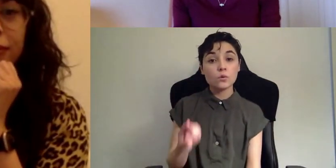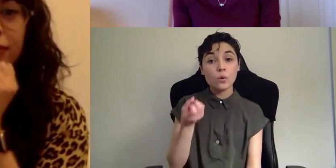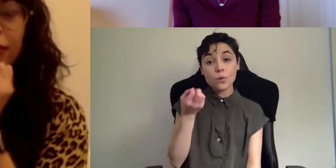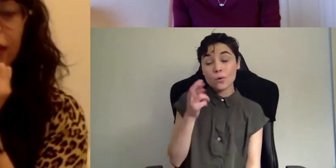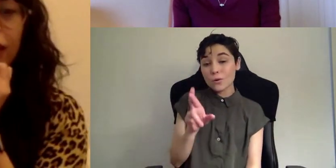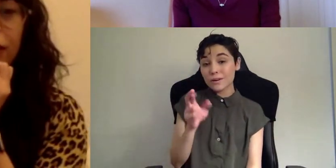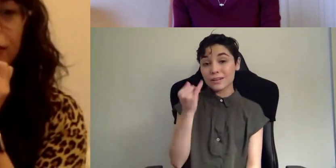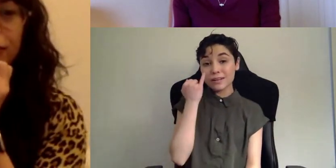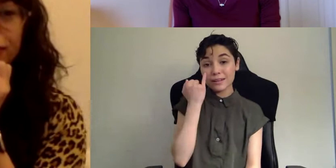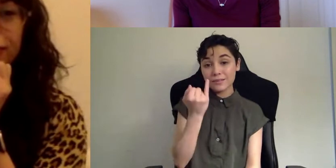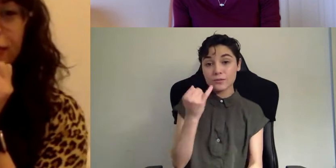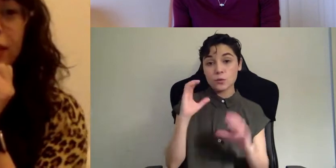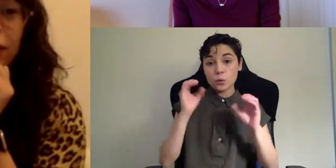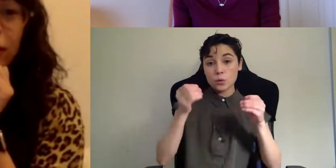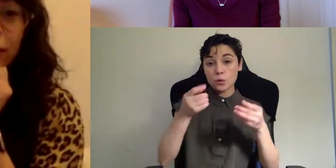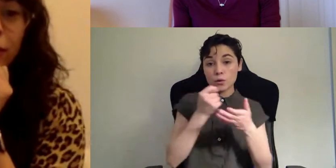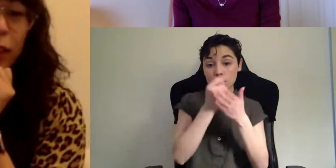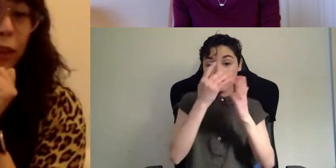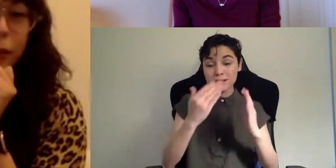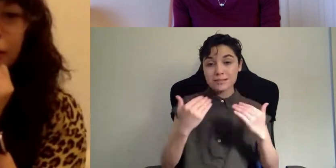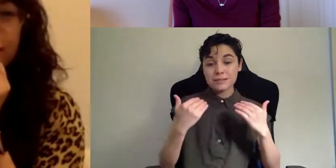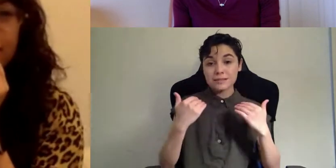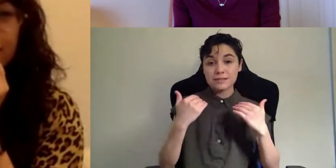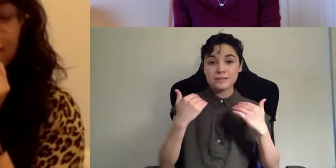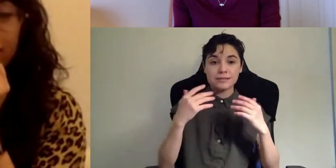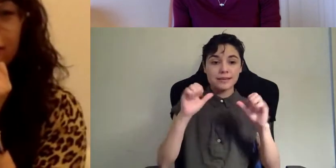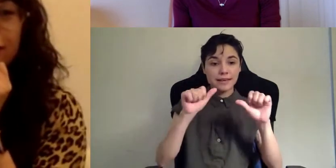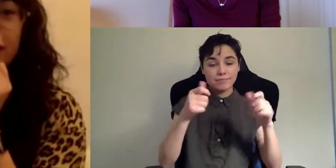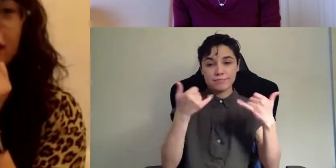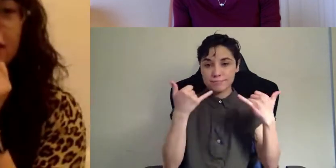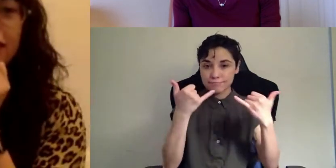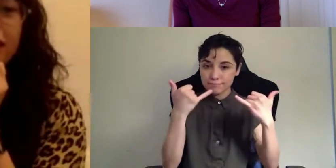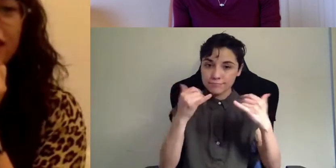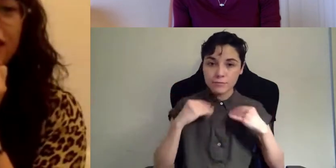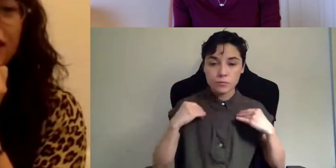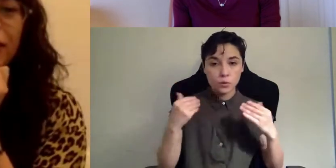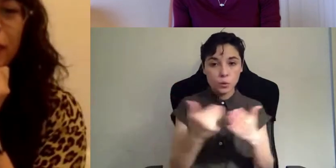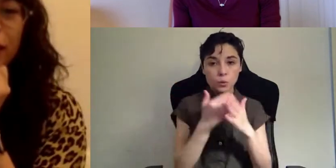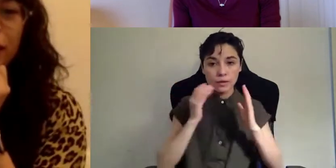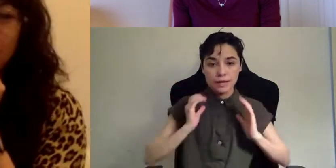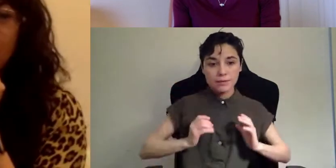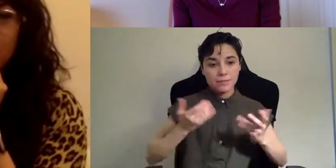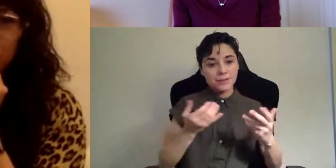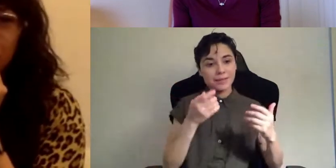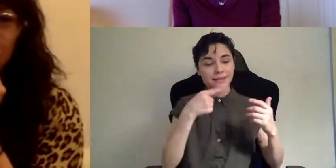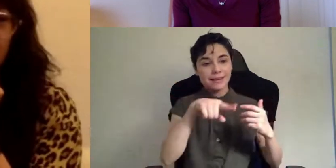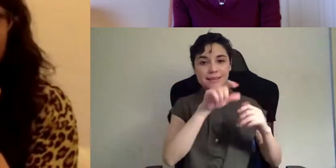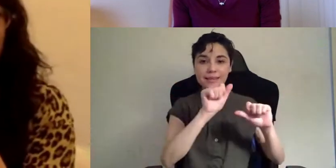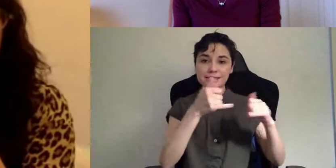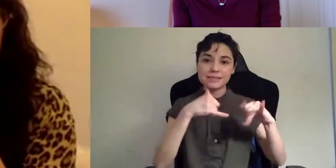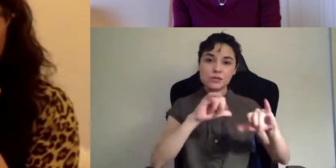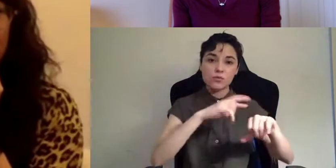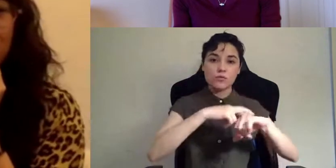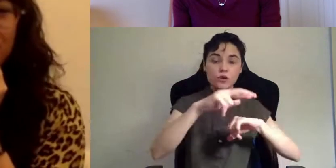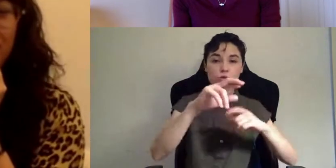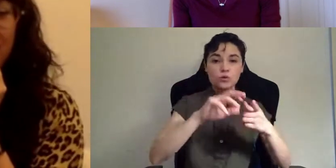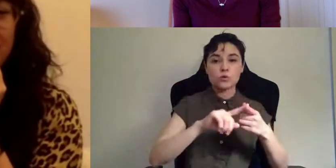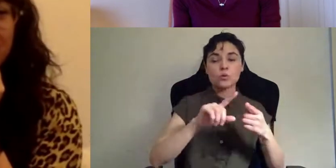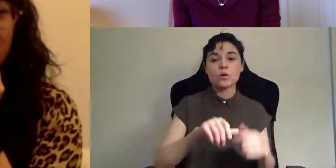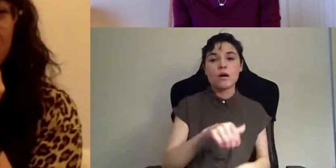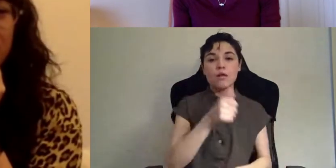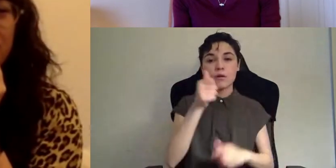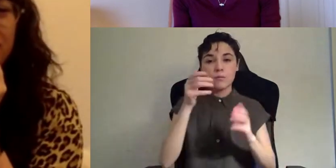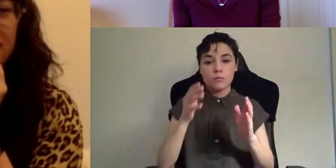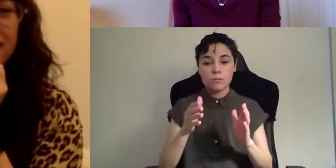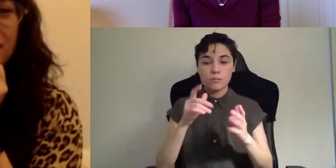Yeah. That's how I found my therapist, honestly, is my first choice was full,